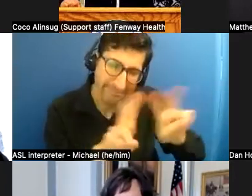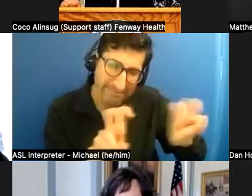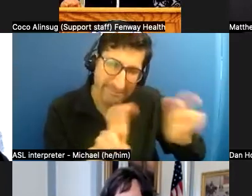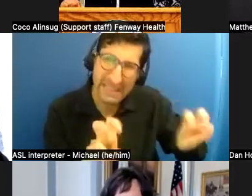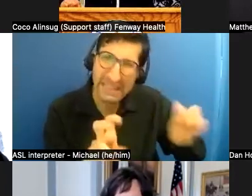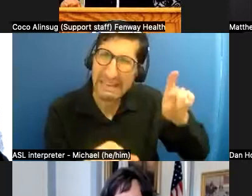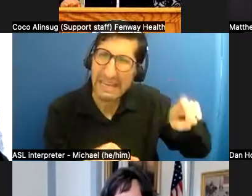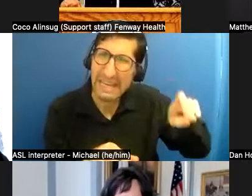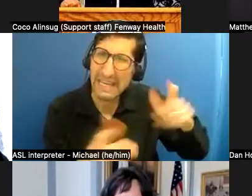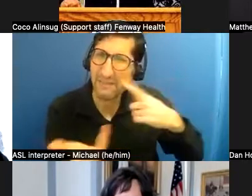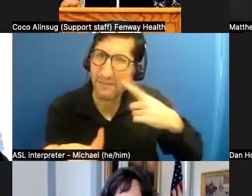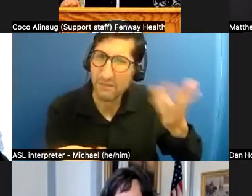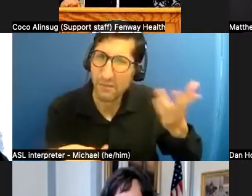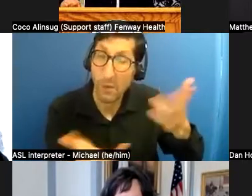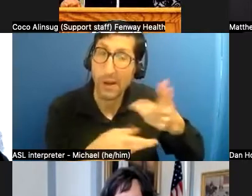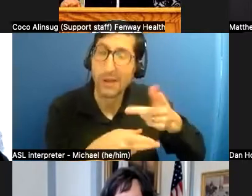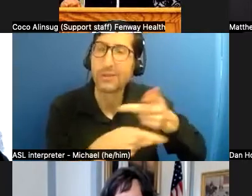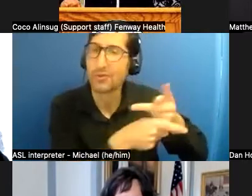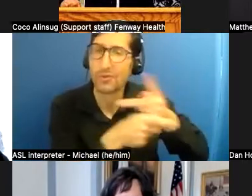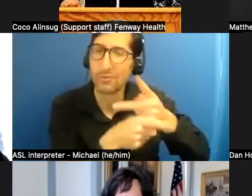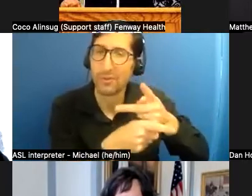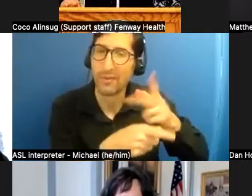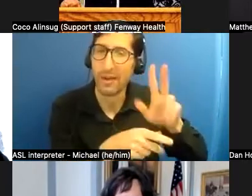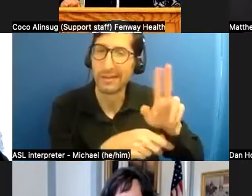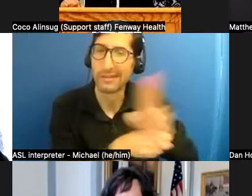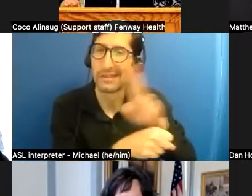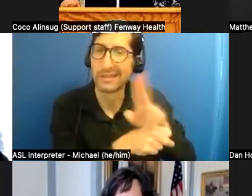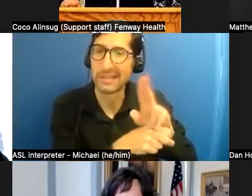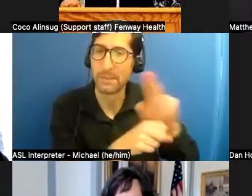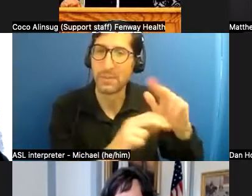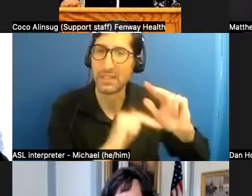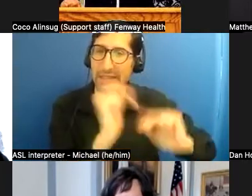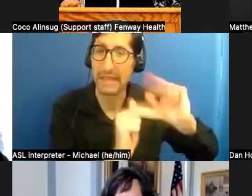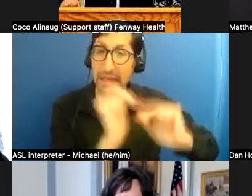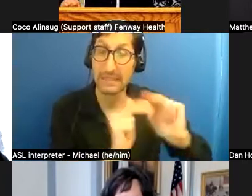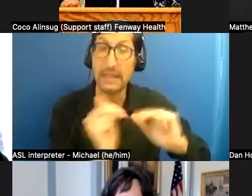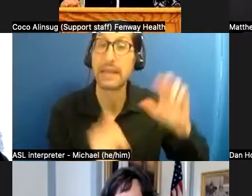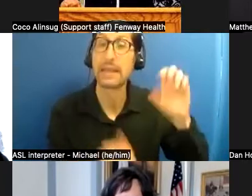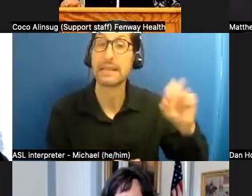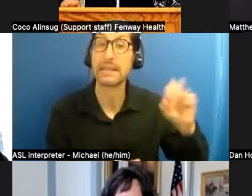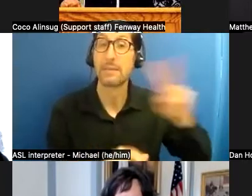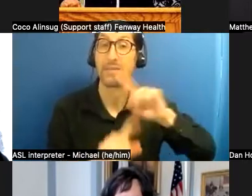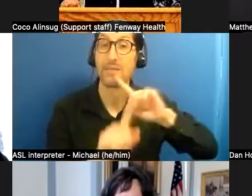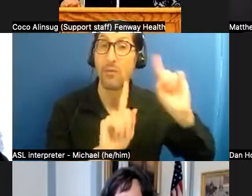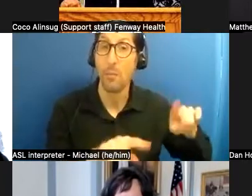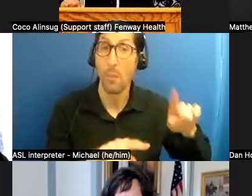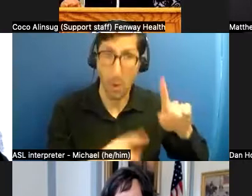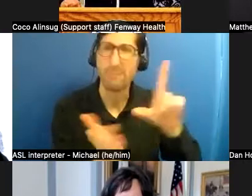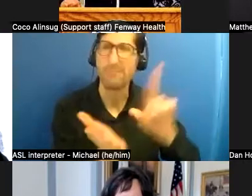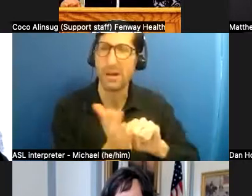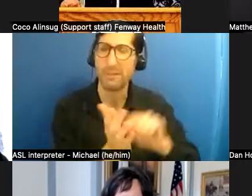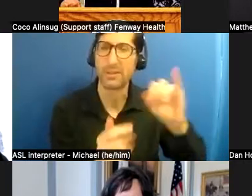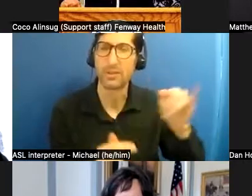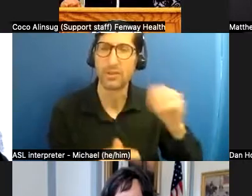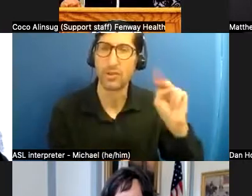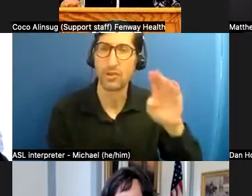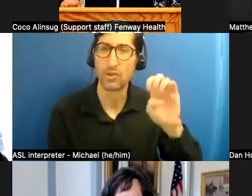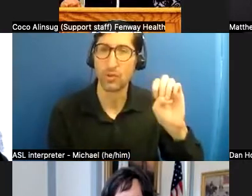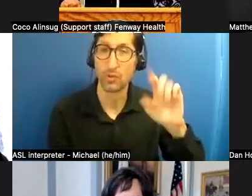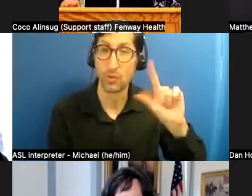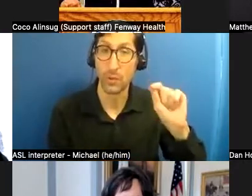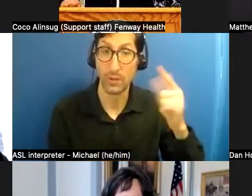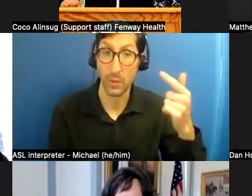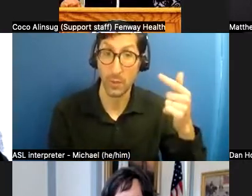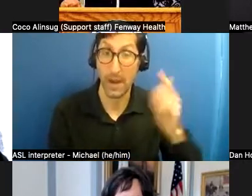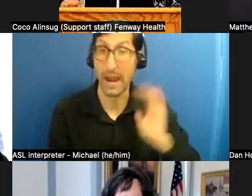the possibility of opening a supervised consumption site. According to the Somerville report, which was published in June of 2021, Somerville's overdose rates increased